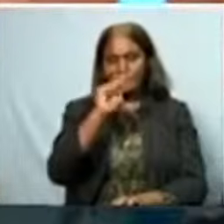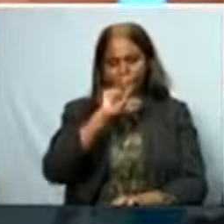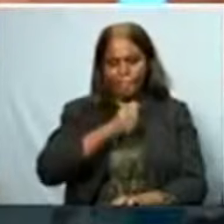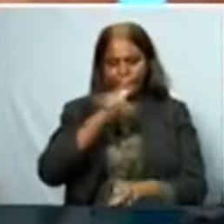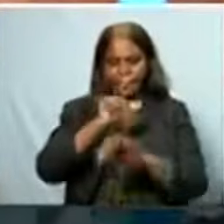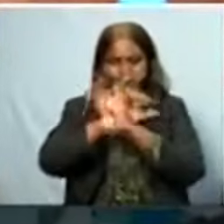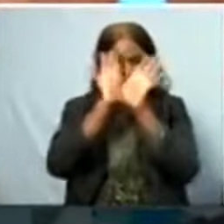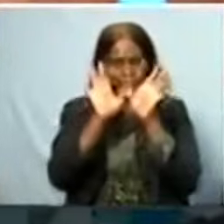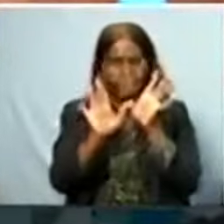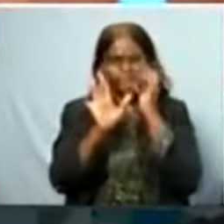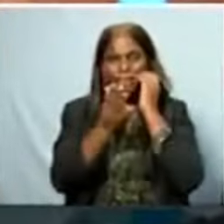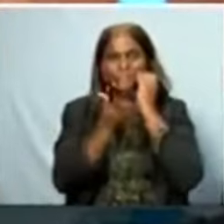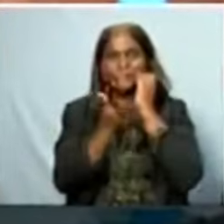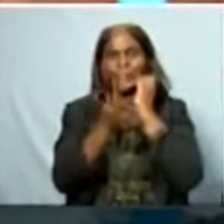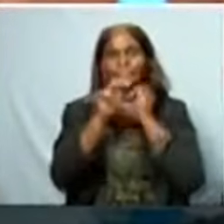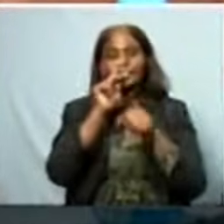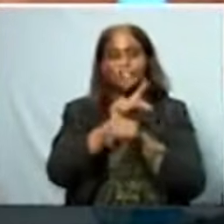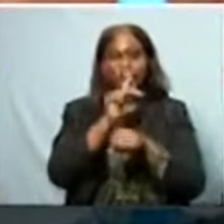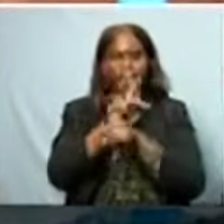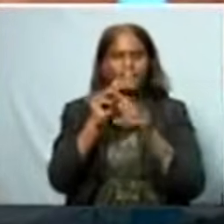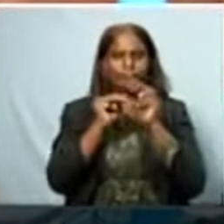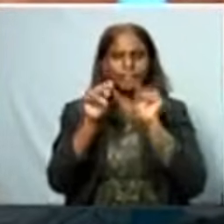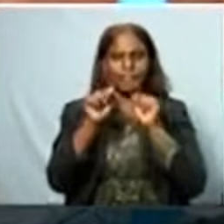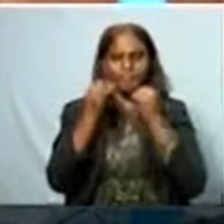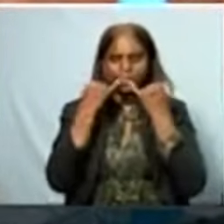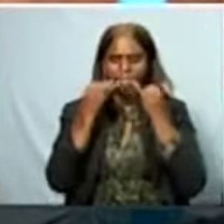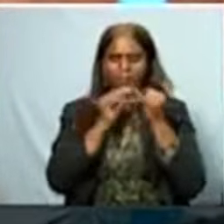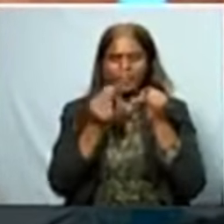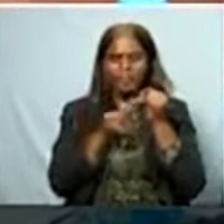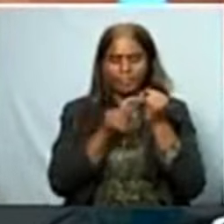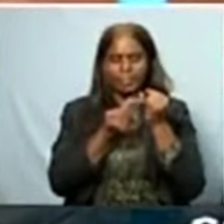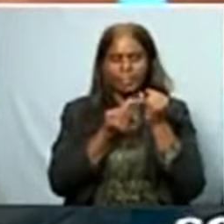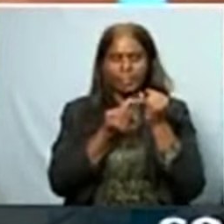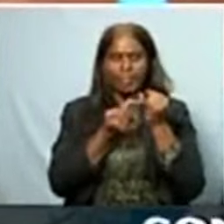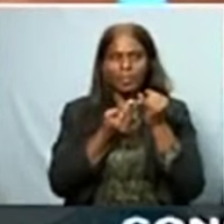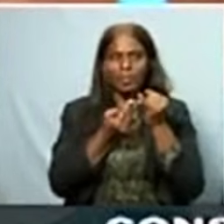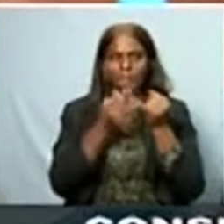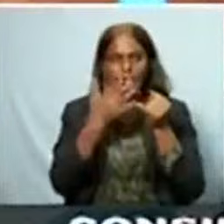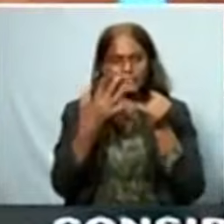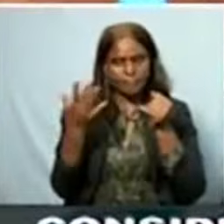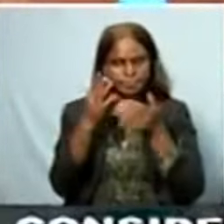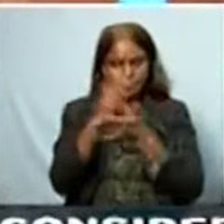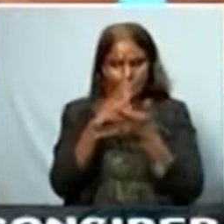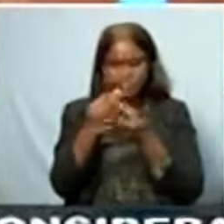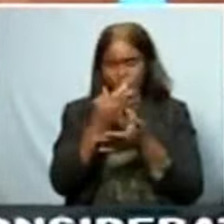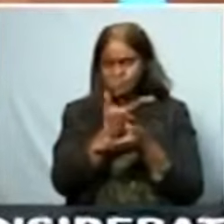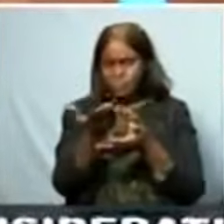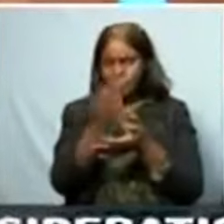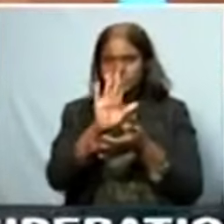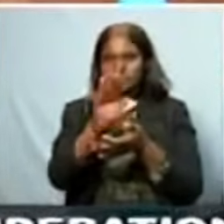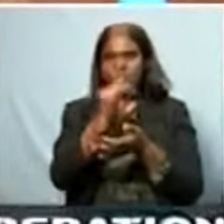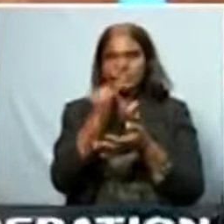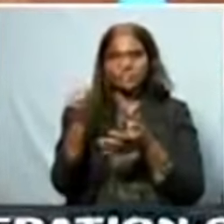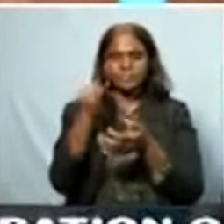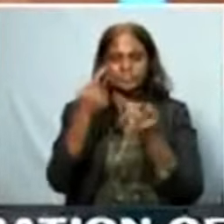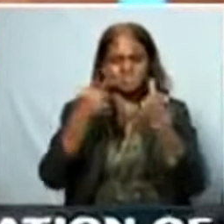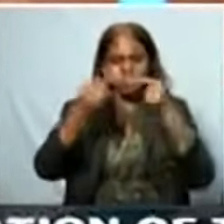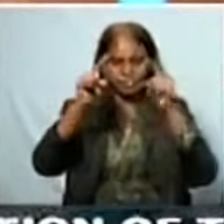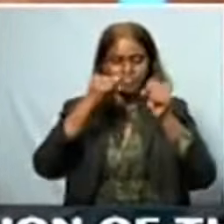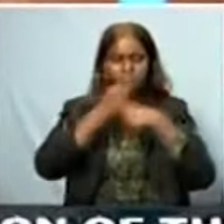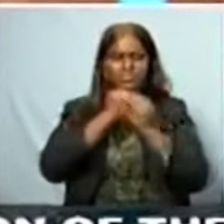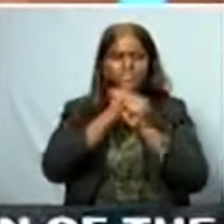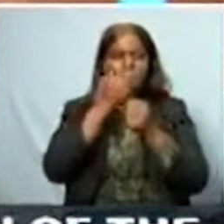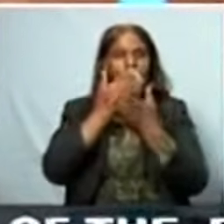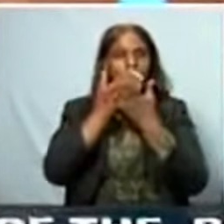clear the project managers can tell us I think some of those issues. The progress hasn't been